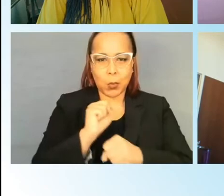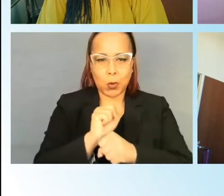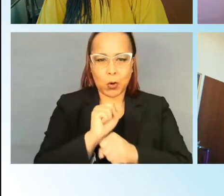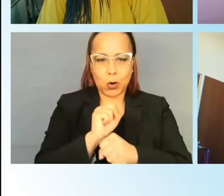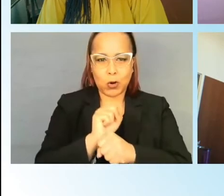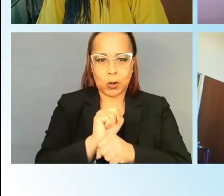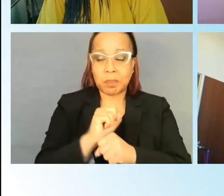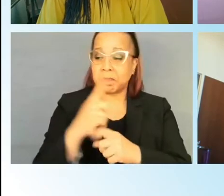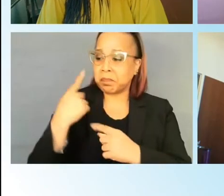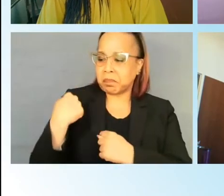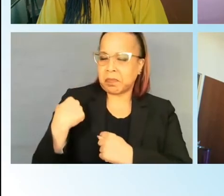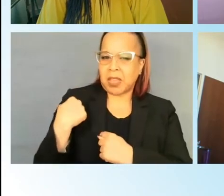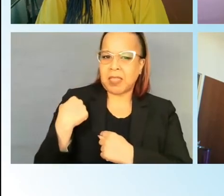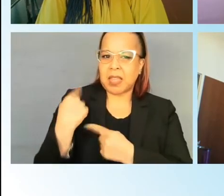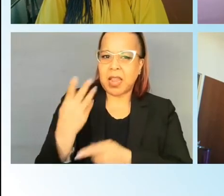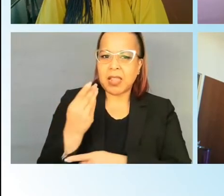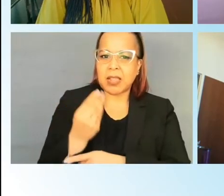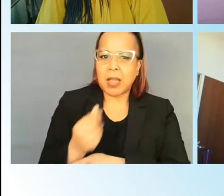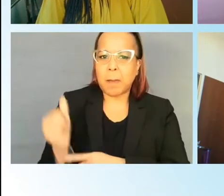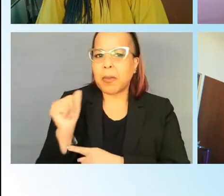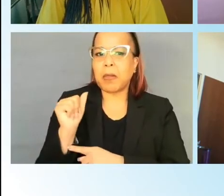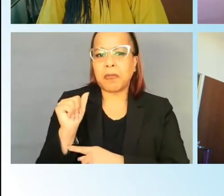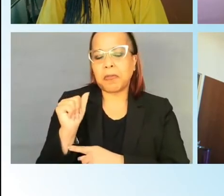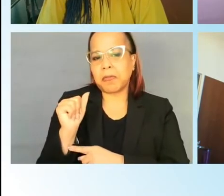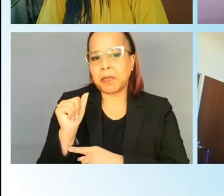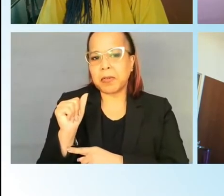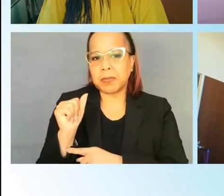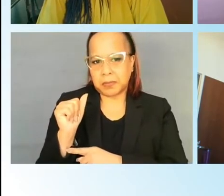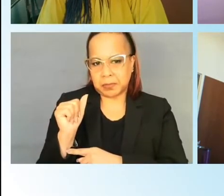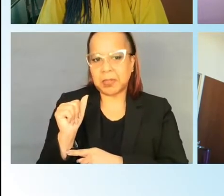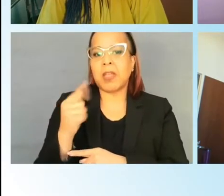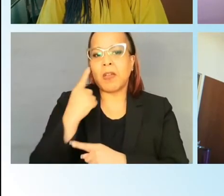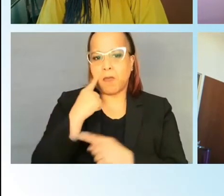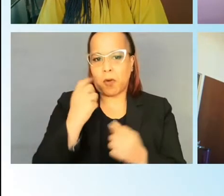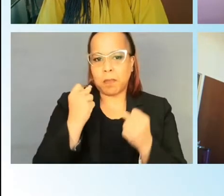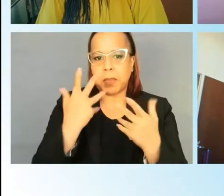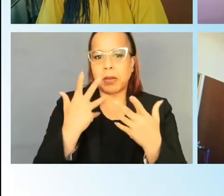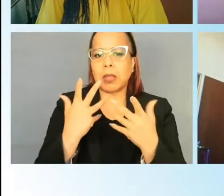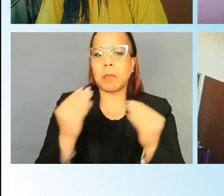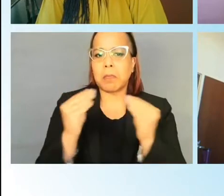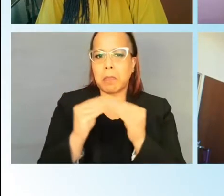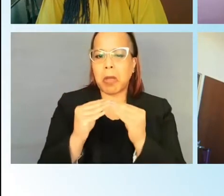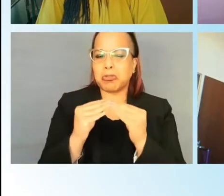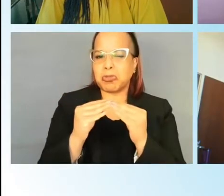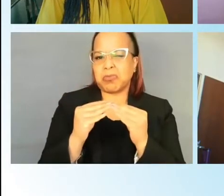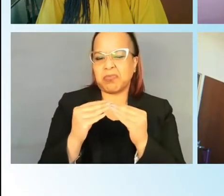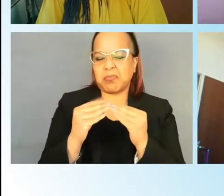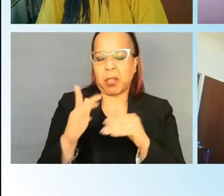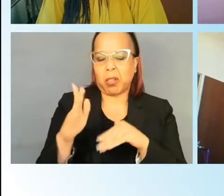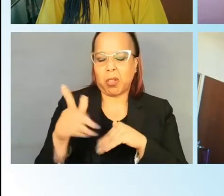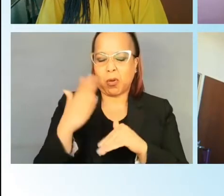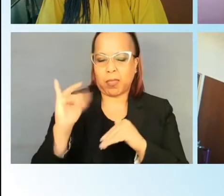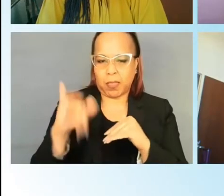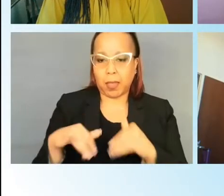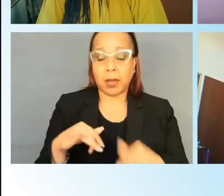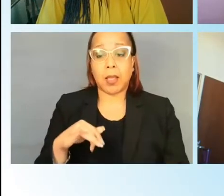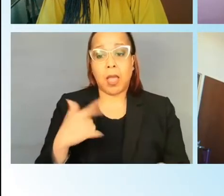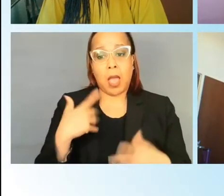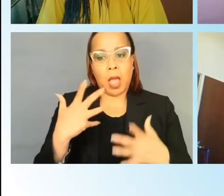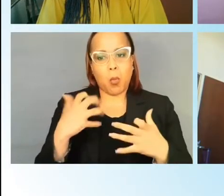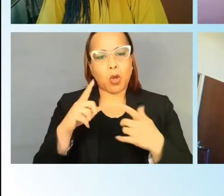last couple of months, but you know, for many, much longer than that. So I just want to get